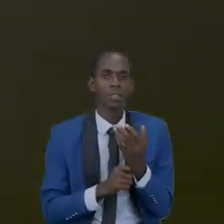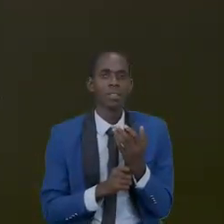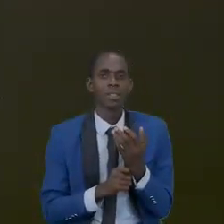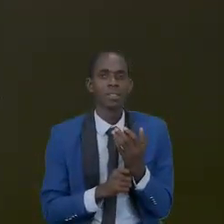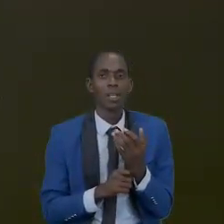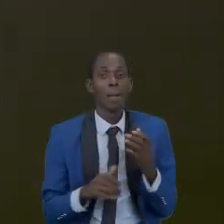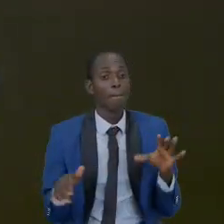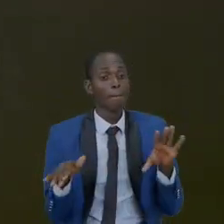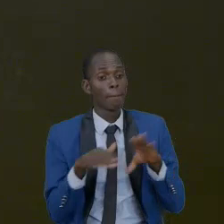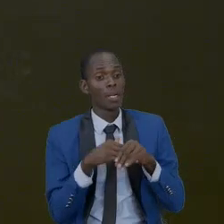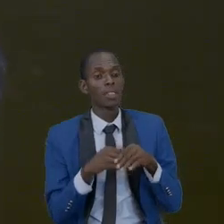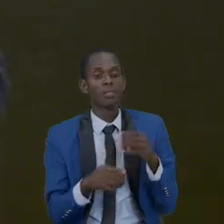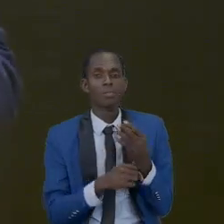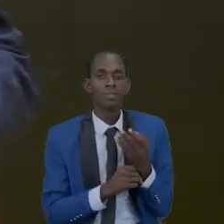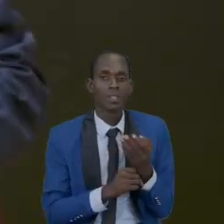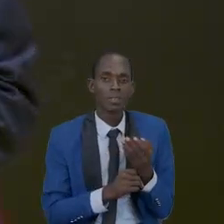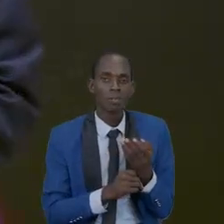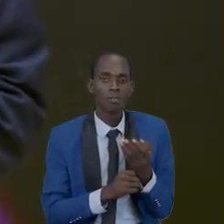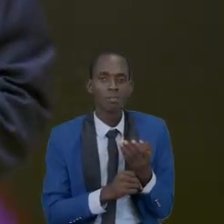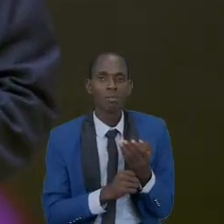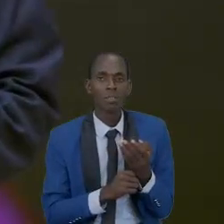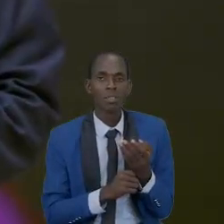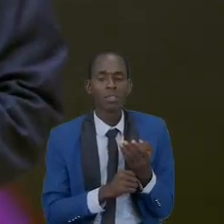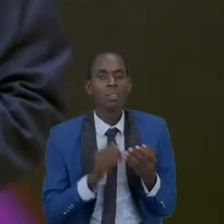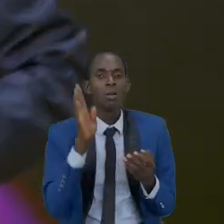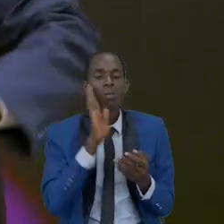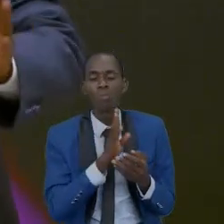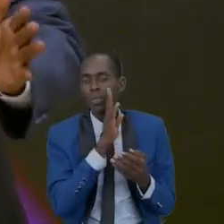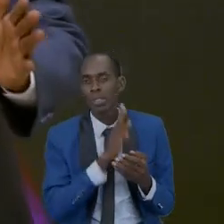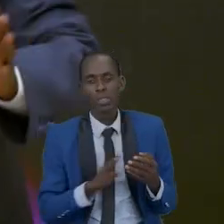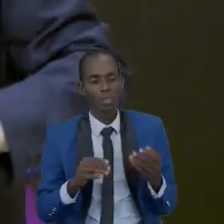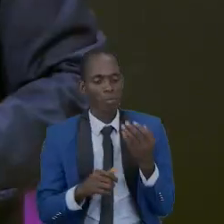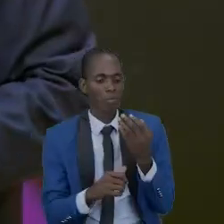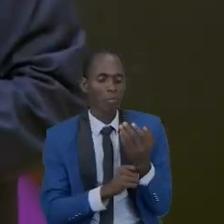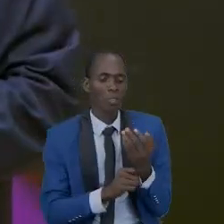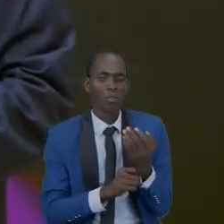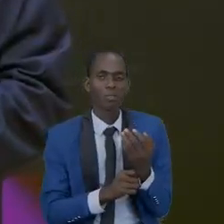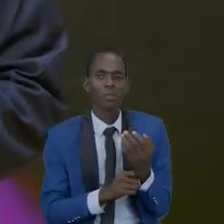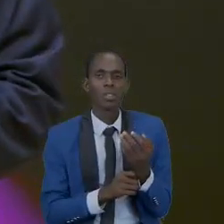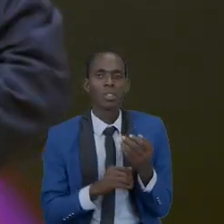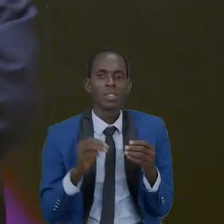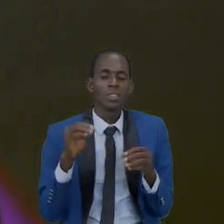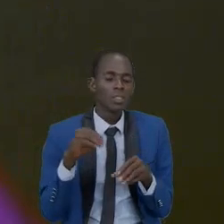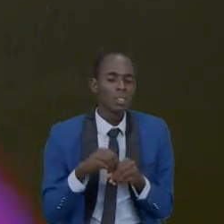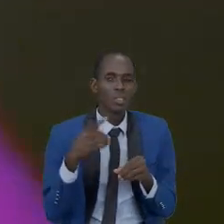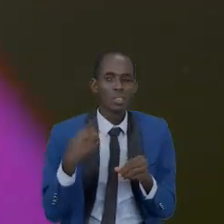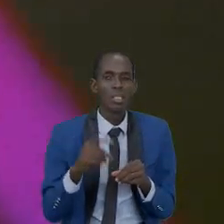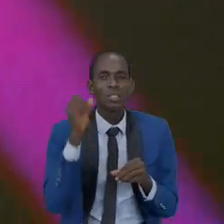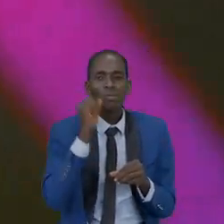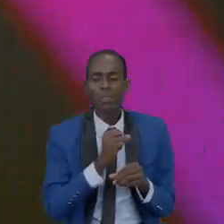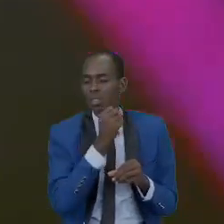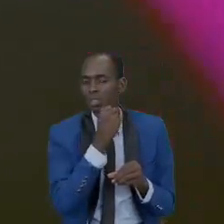marriage flesh, in the flesh, bachelor's flesh, in the flesh, splinter's flesh, in